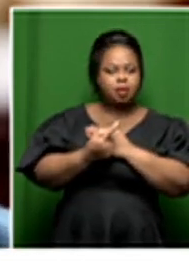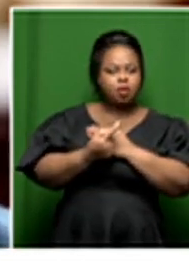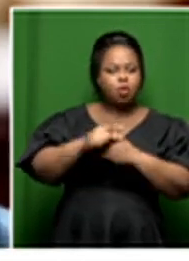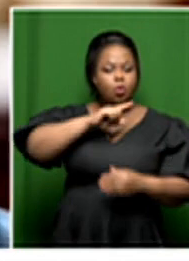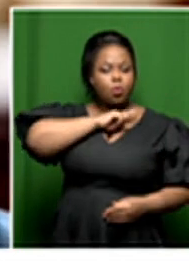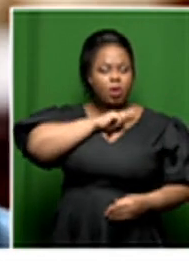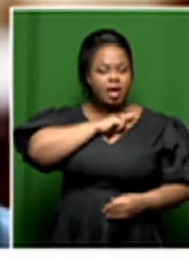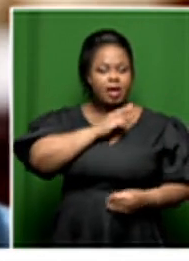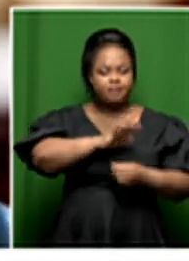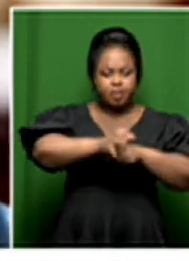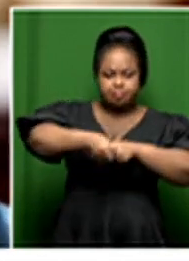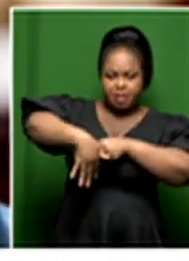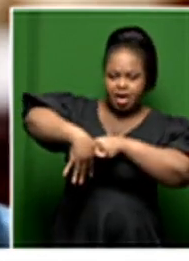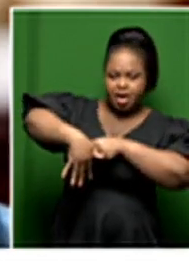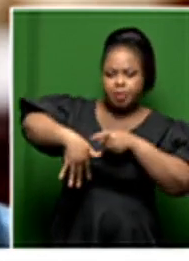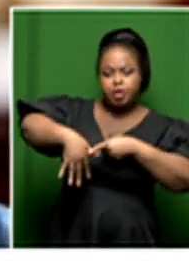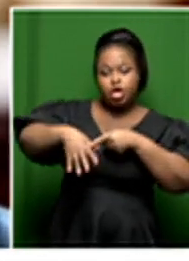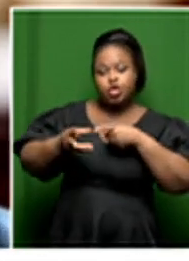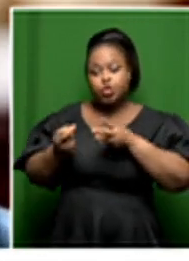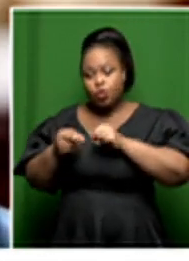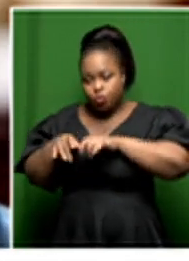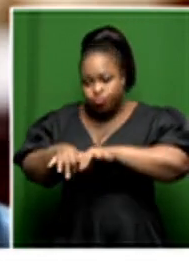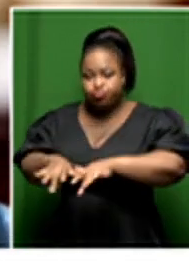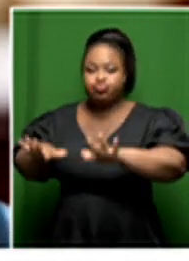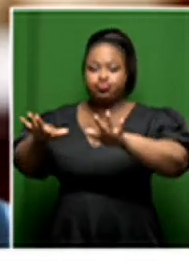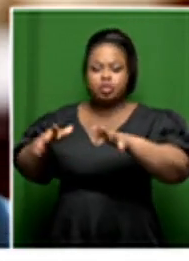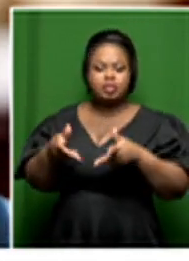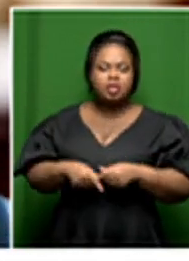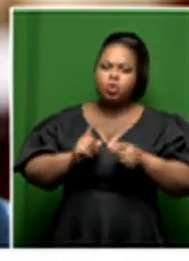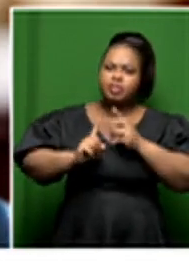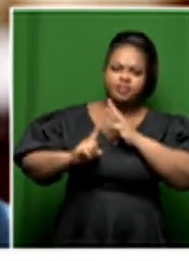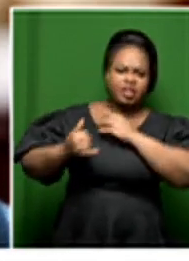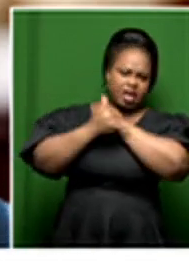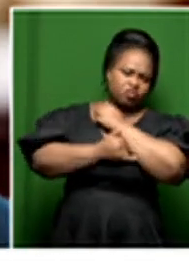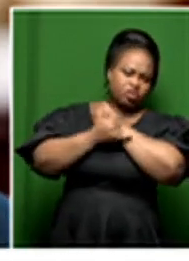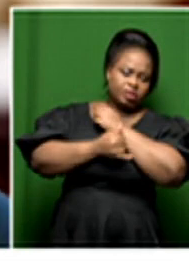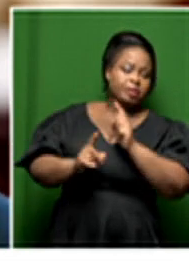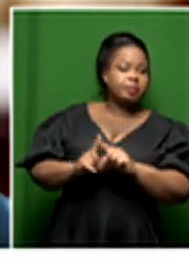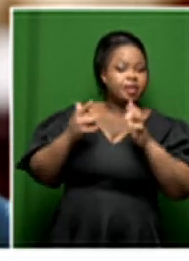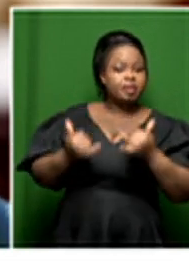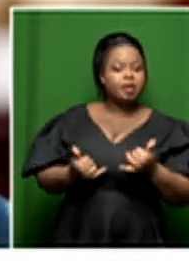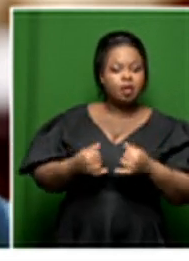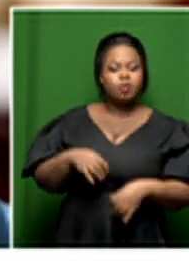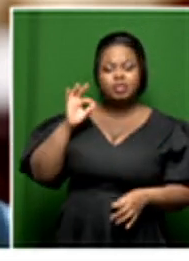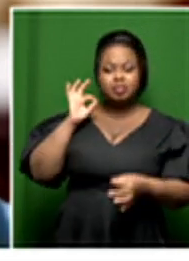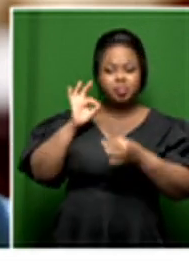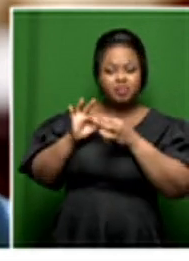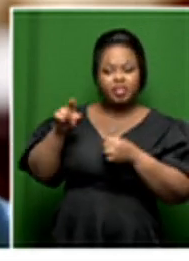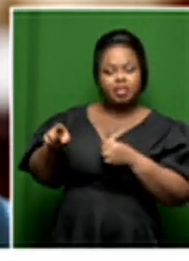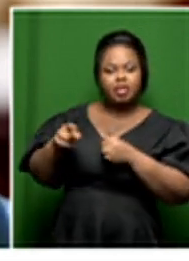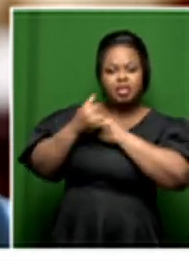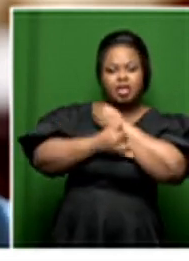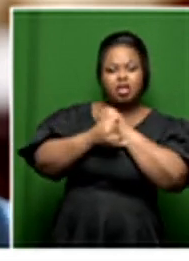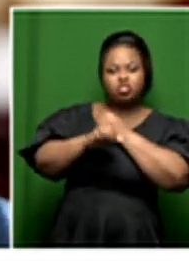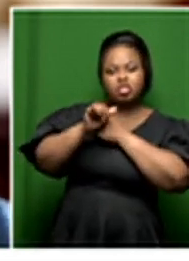been new strains that have been that have entered the country. The science behind specifically Indonesia is